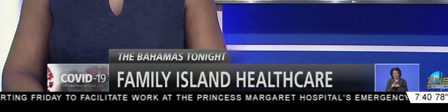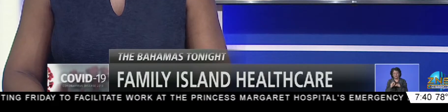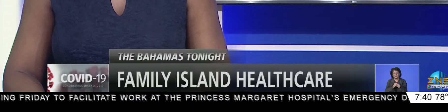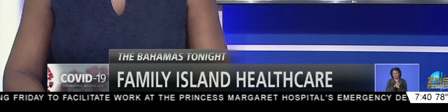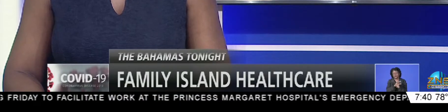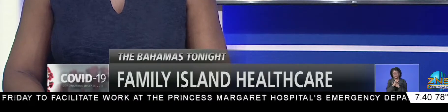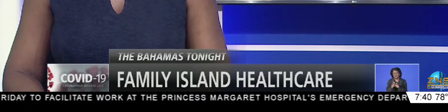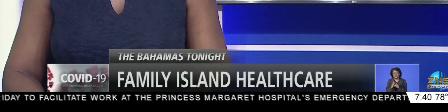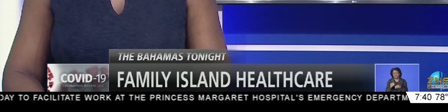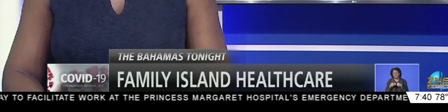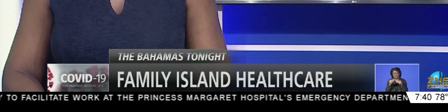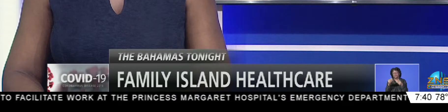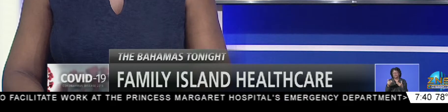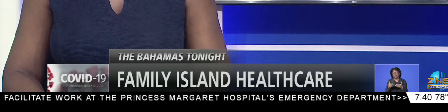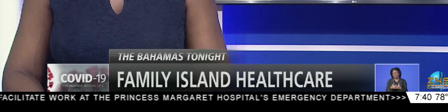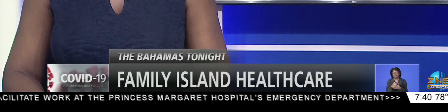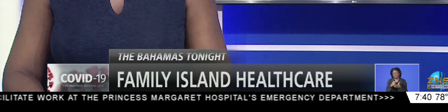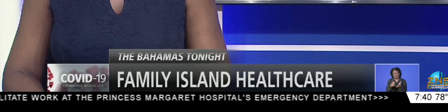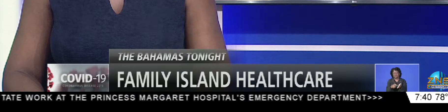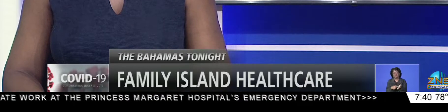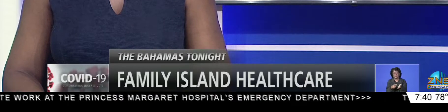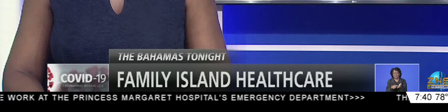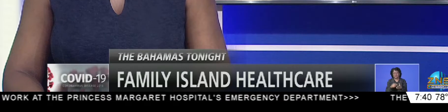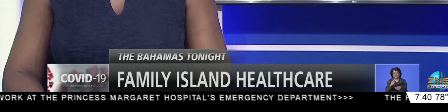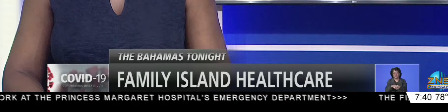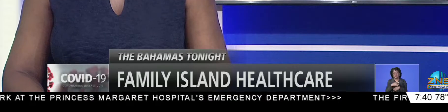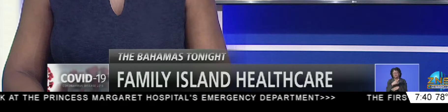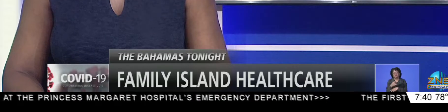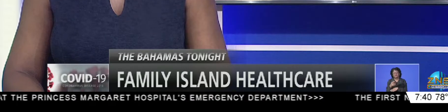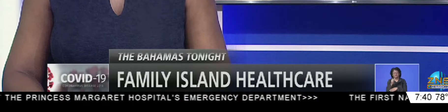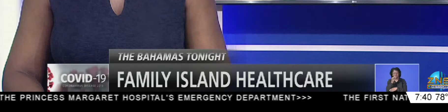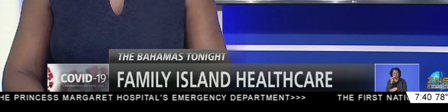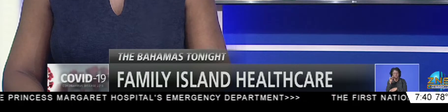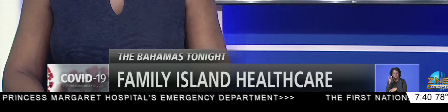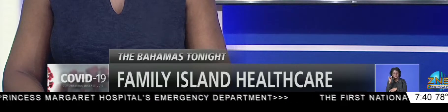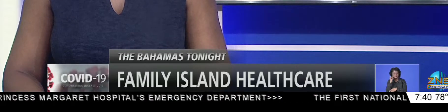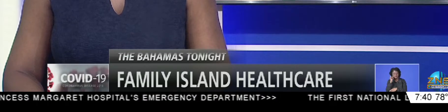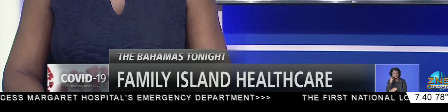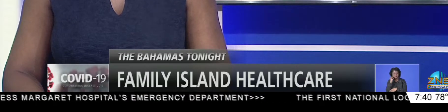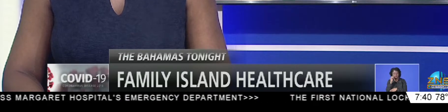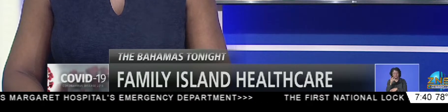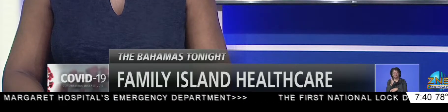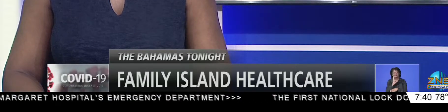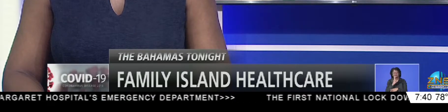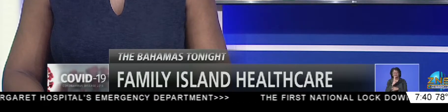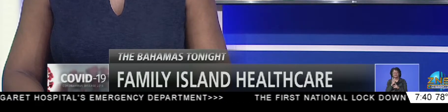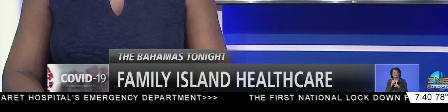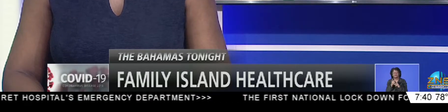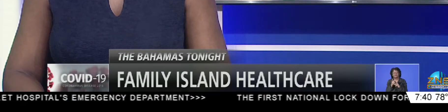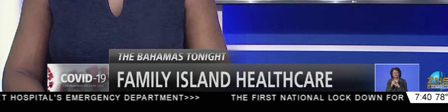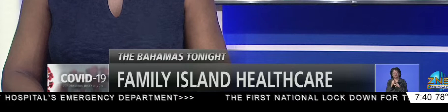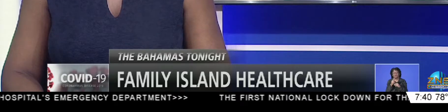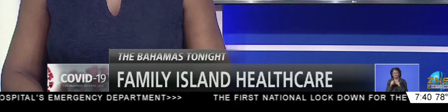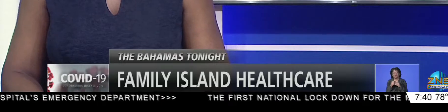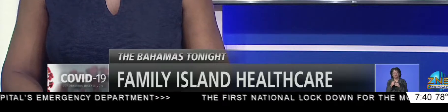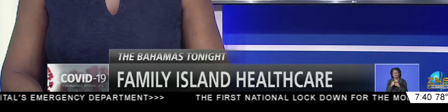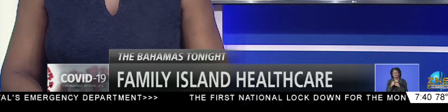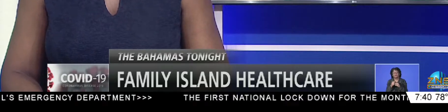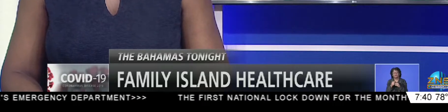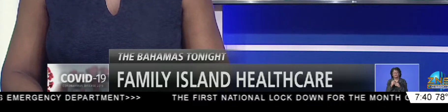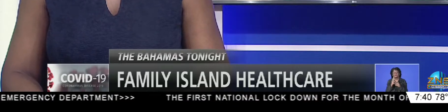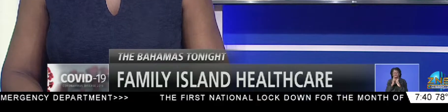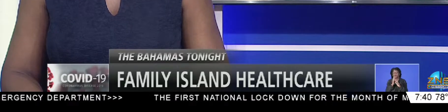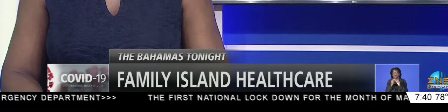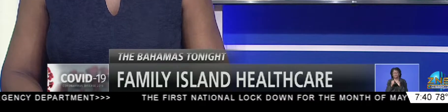on resources. Yesterday, health officials sought to quell fears that those services may be overshadowed by the pandemic.